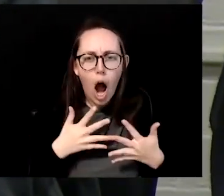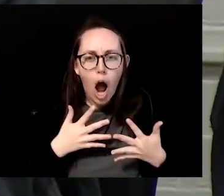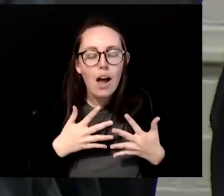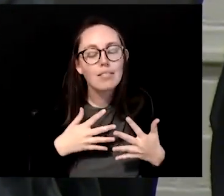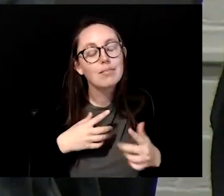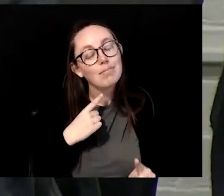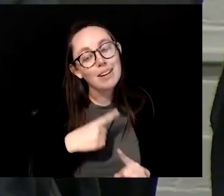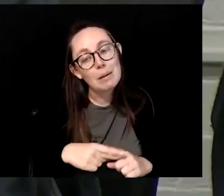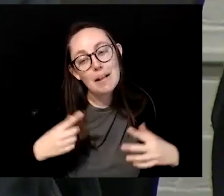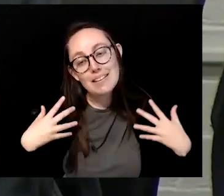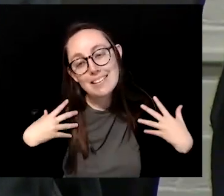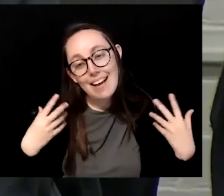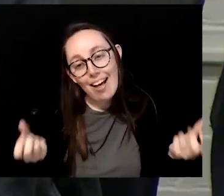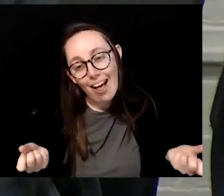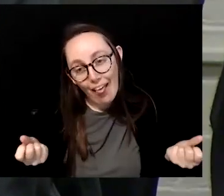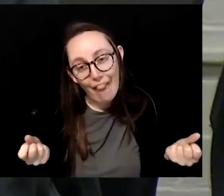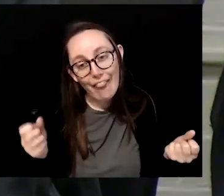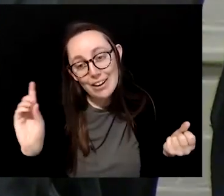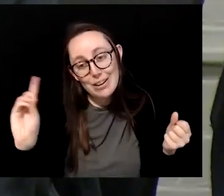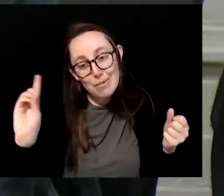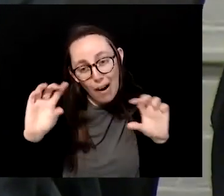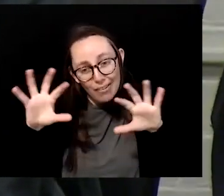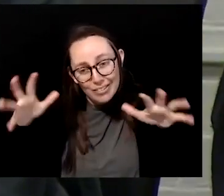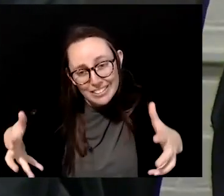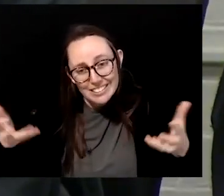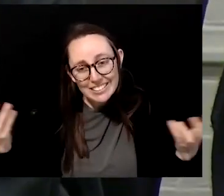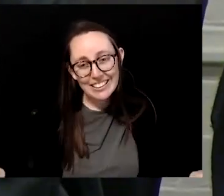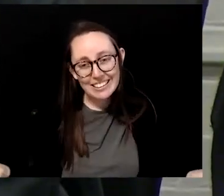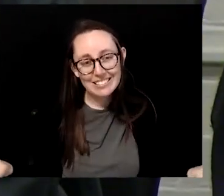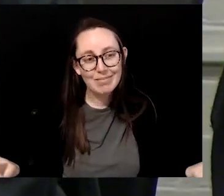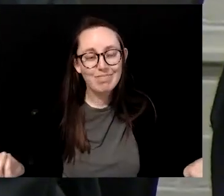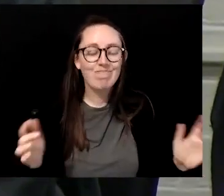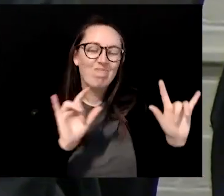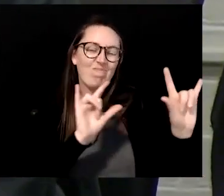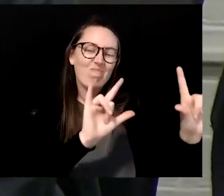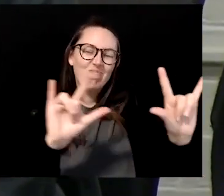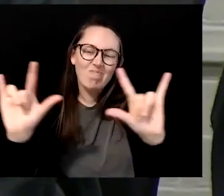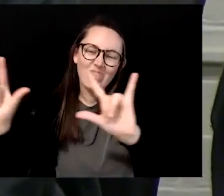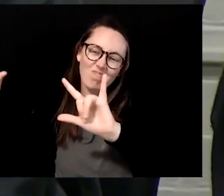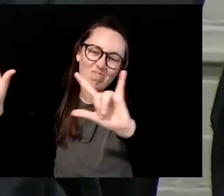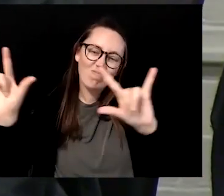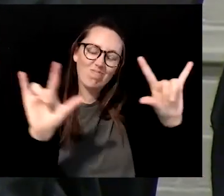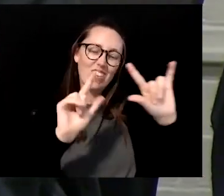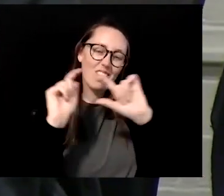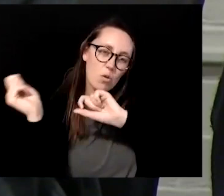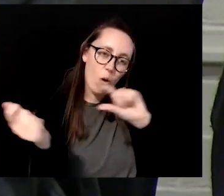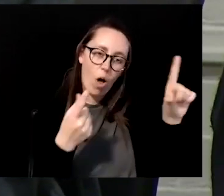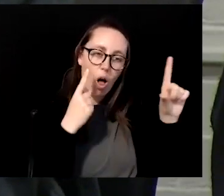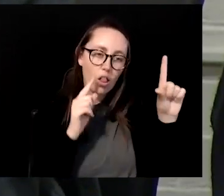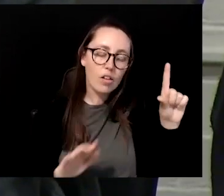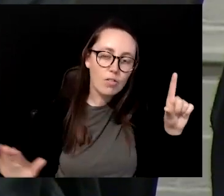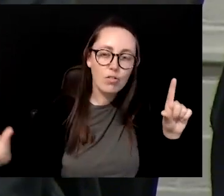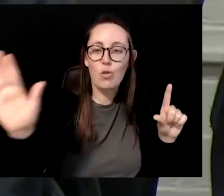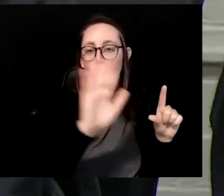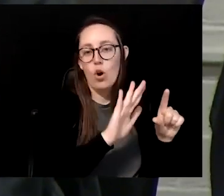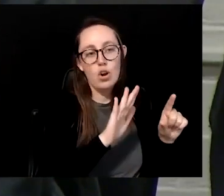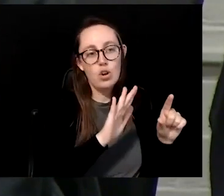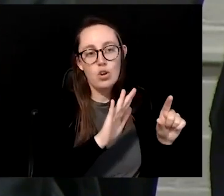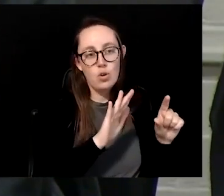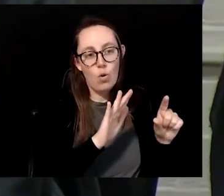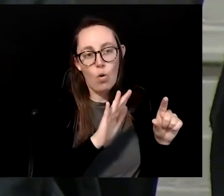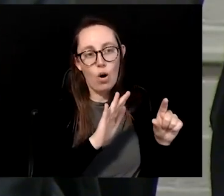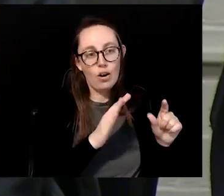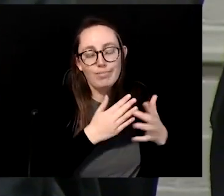democracy I love each and every one of you for what you all bring to the collective energy of